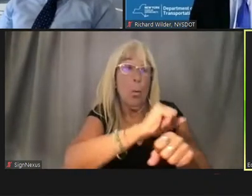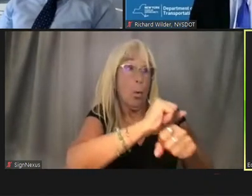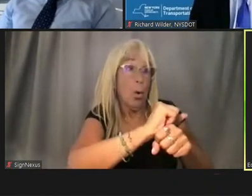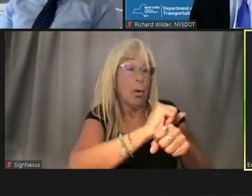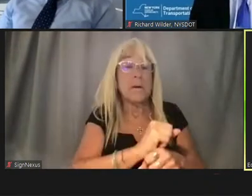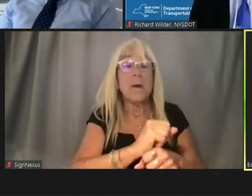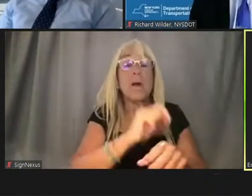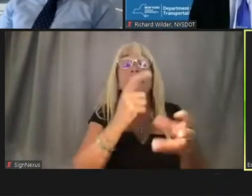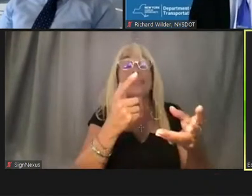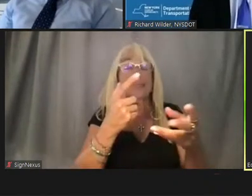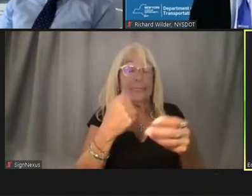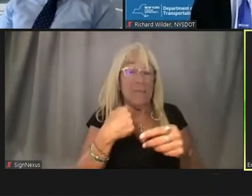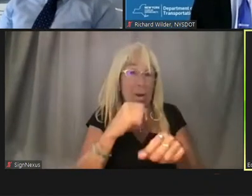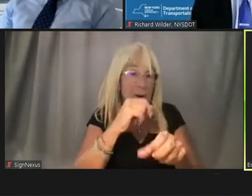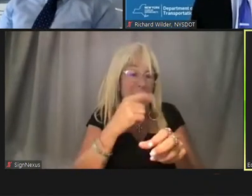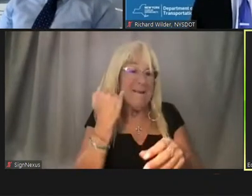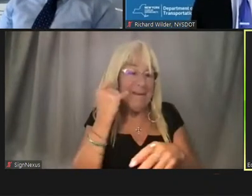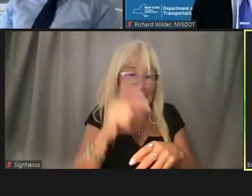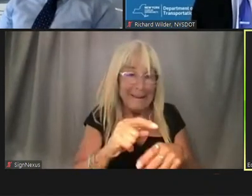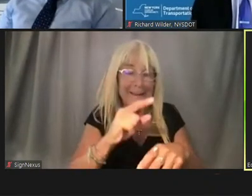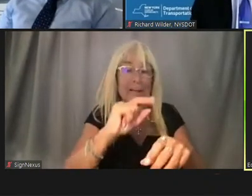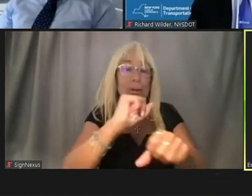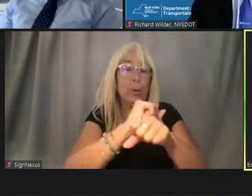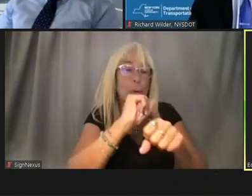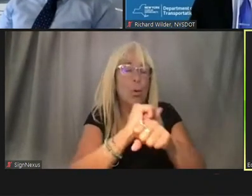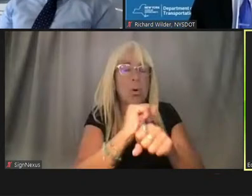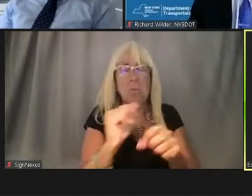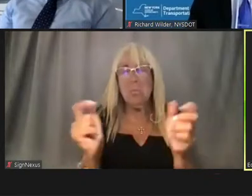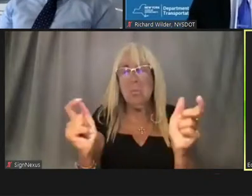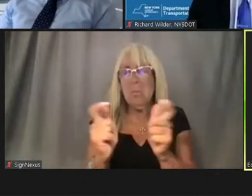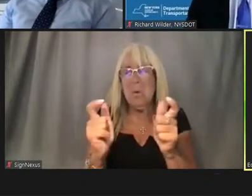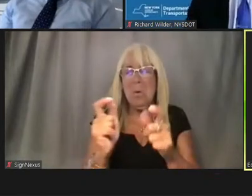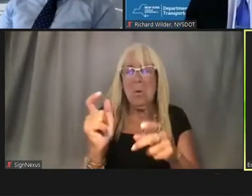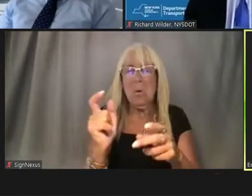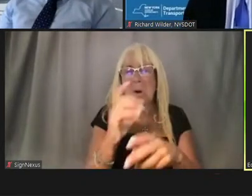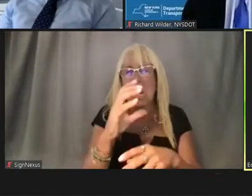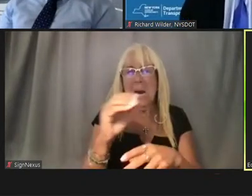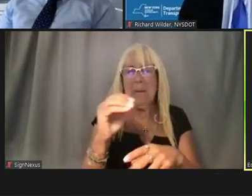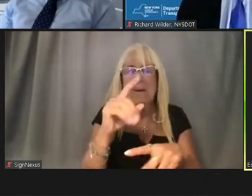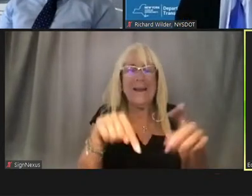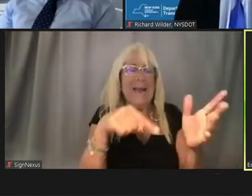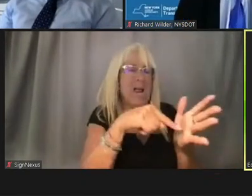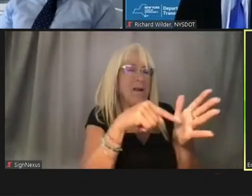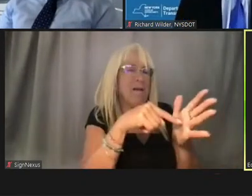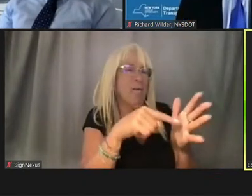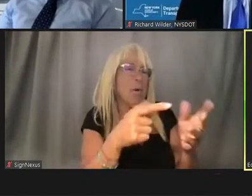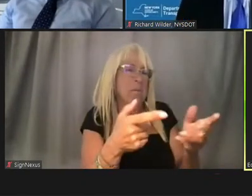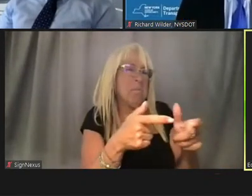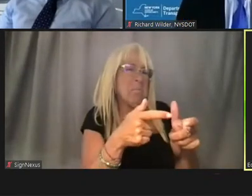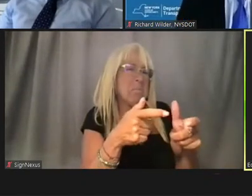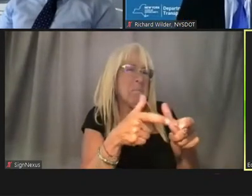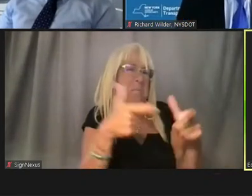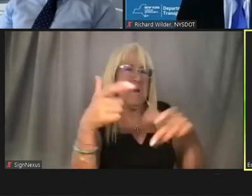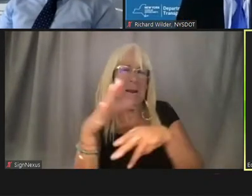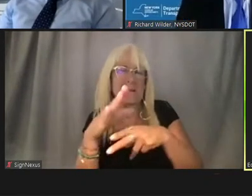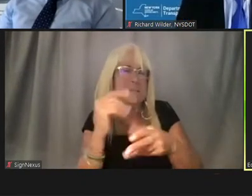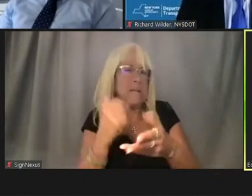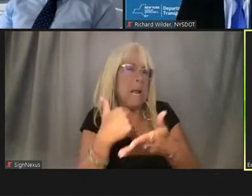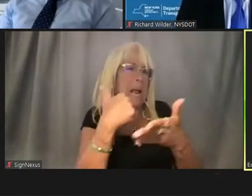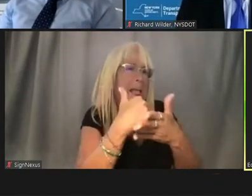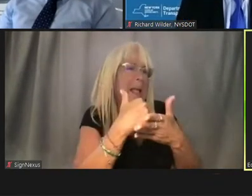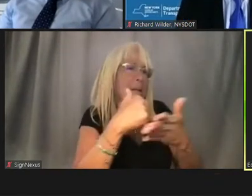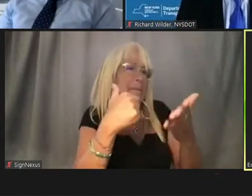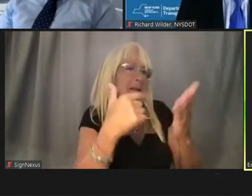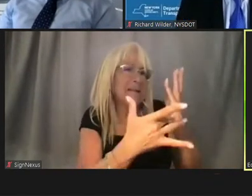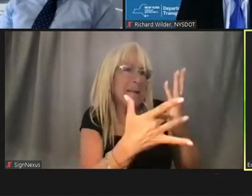computers and networking for small companies that can't afford the big people and I'm going to have to